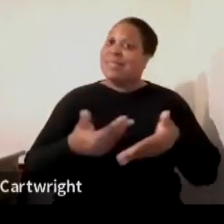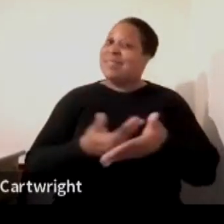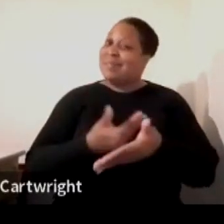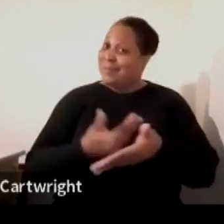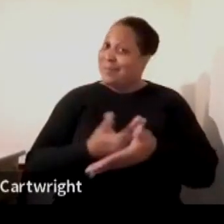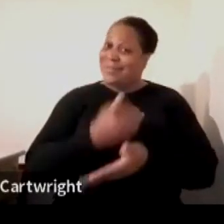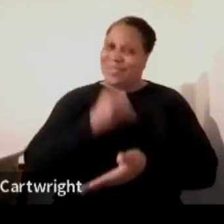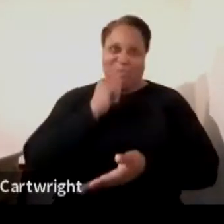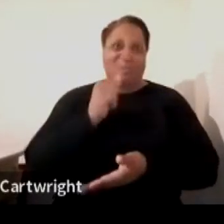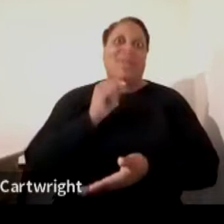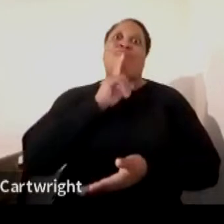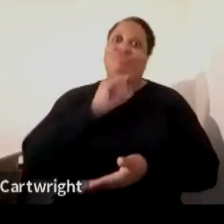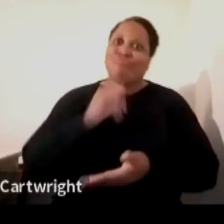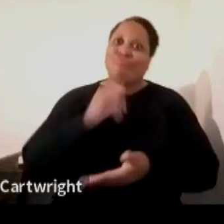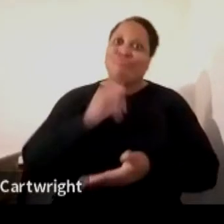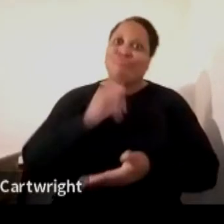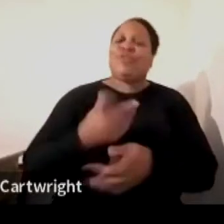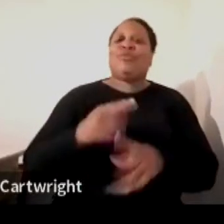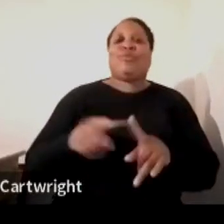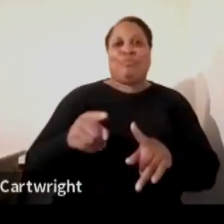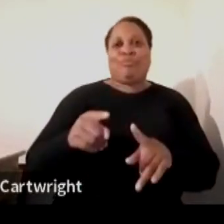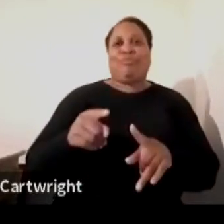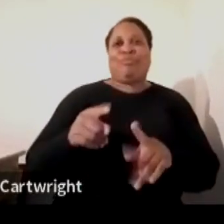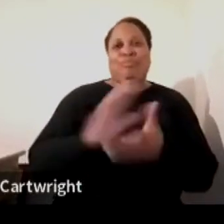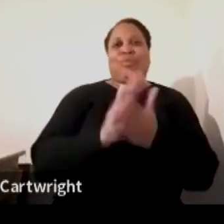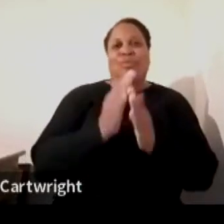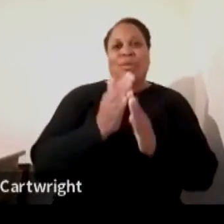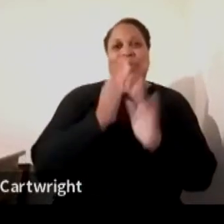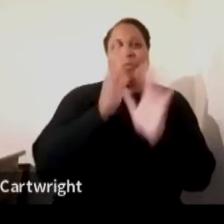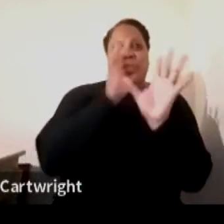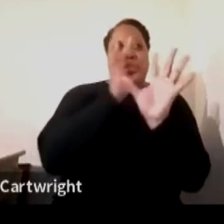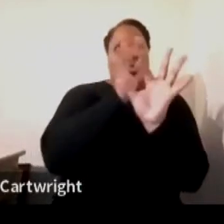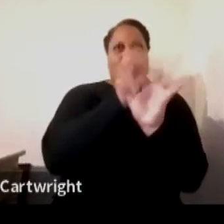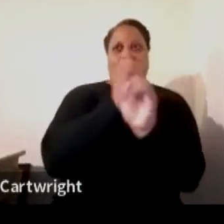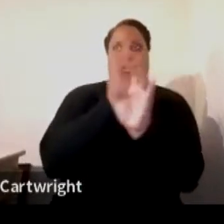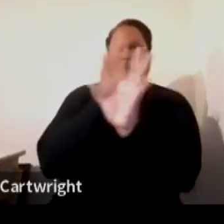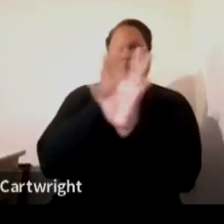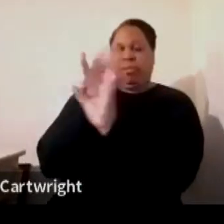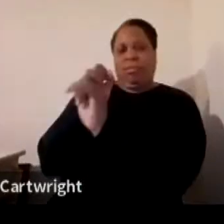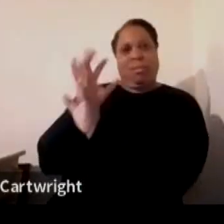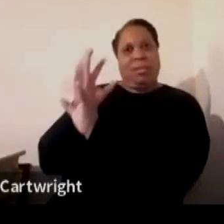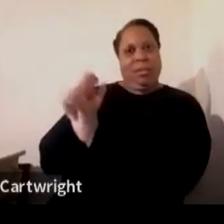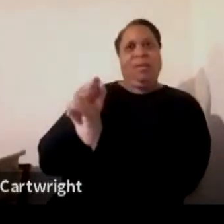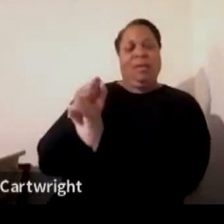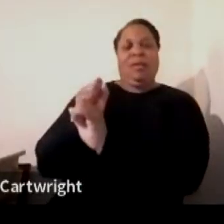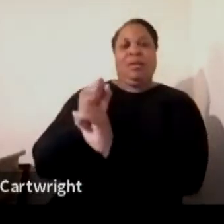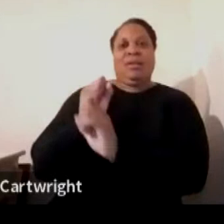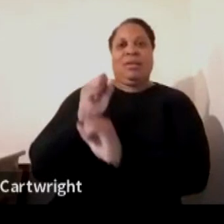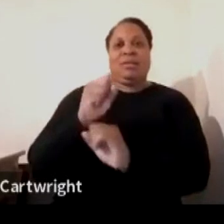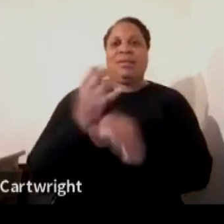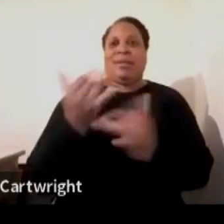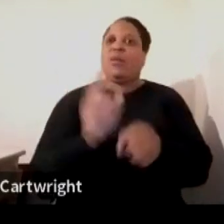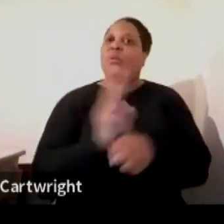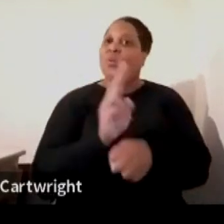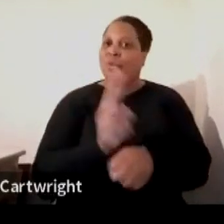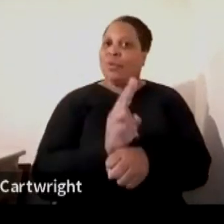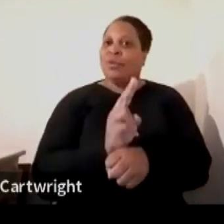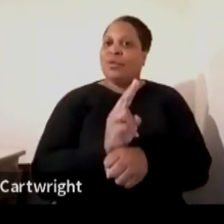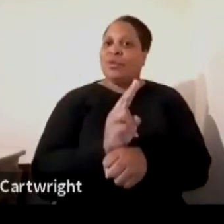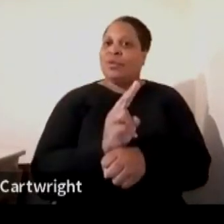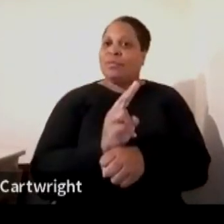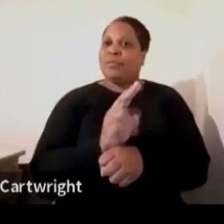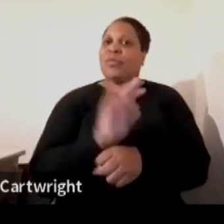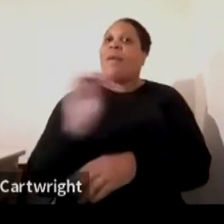but it's gaining traction across the world. And that was what was used on